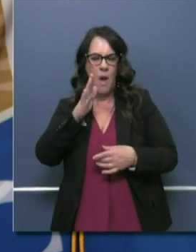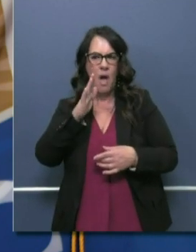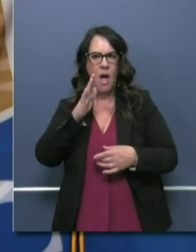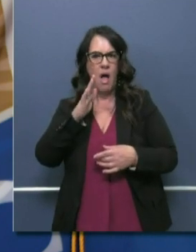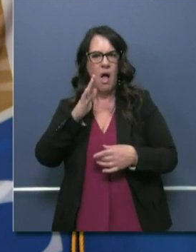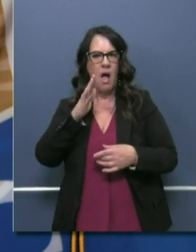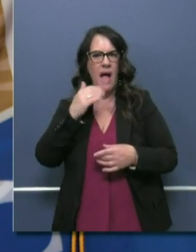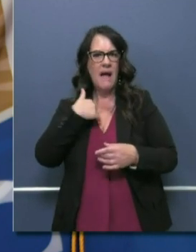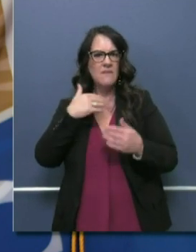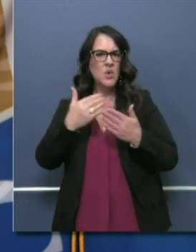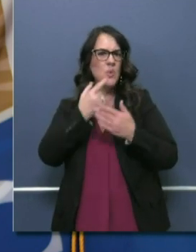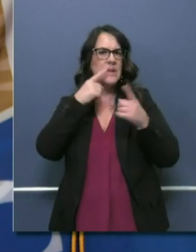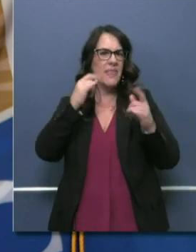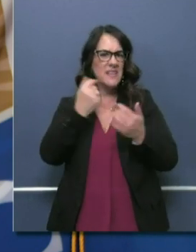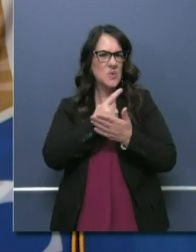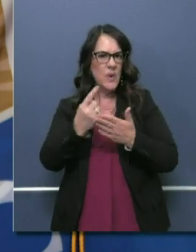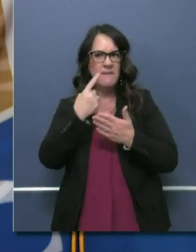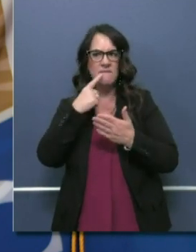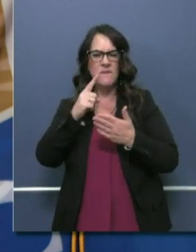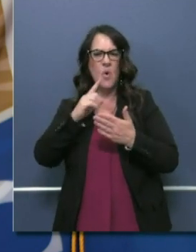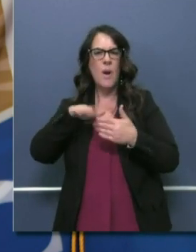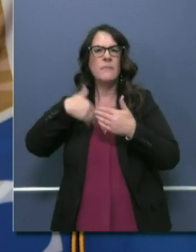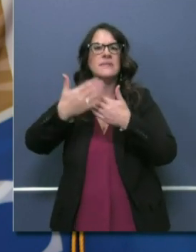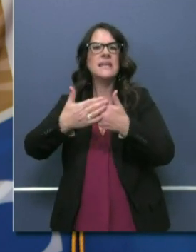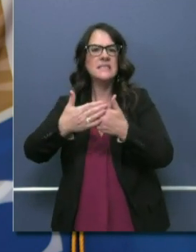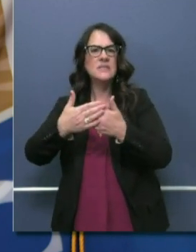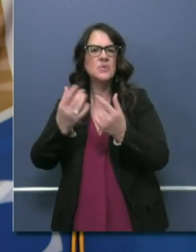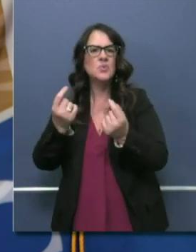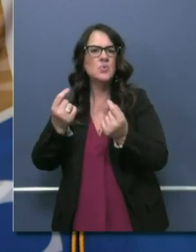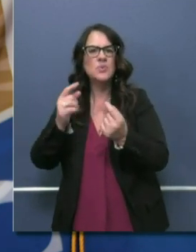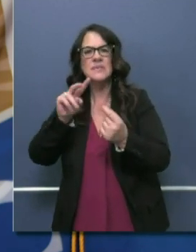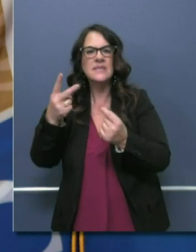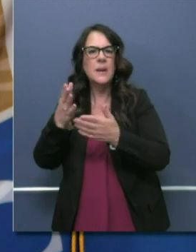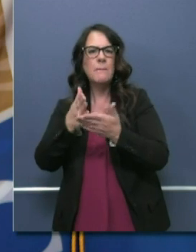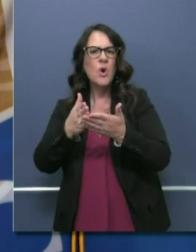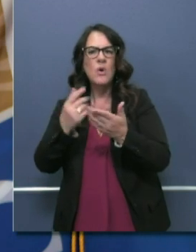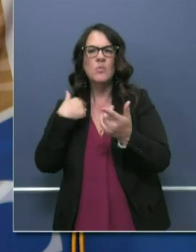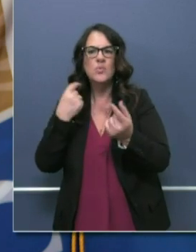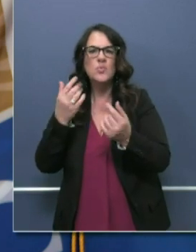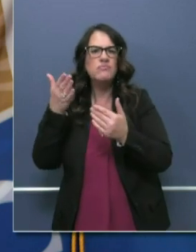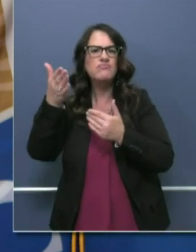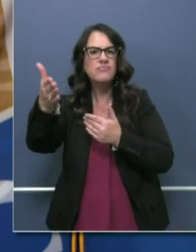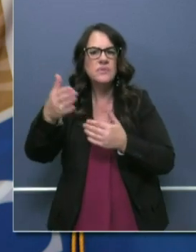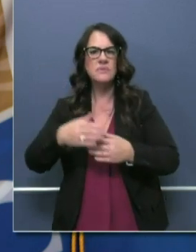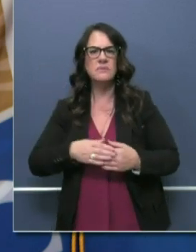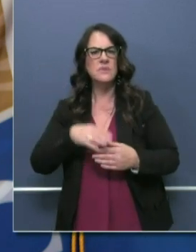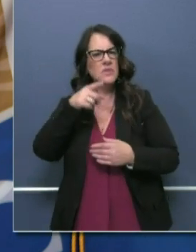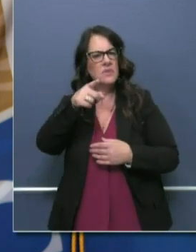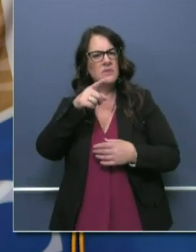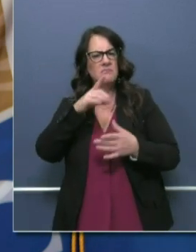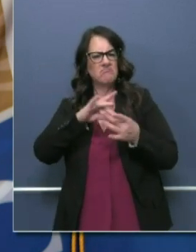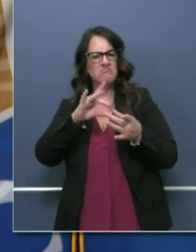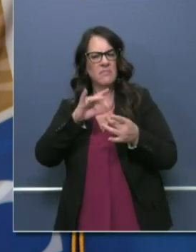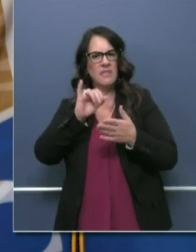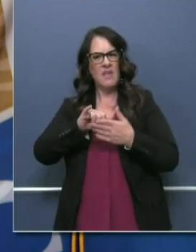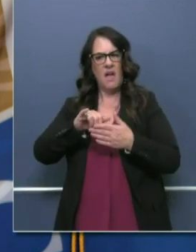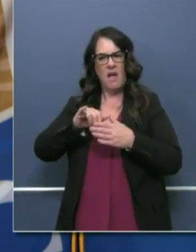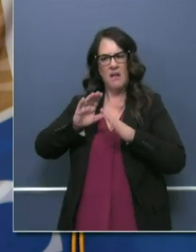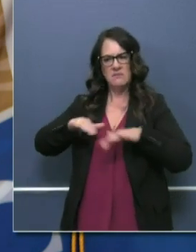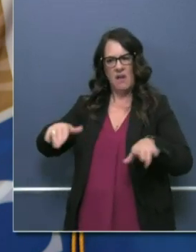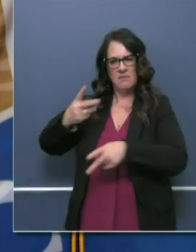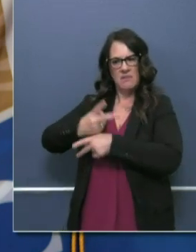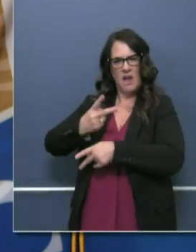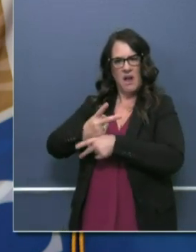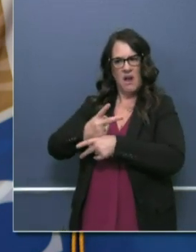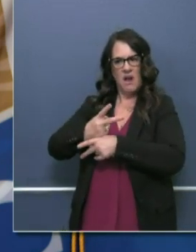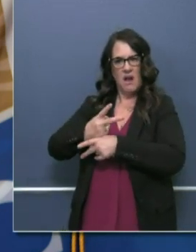Phase 2, you mentioned the economic importance of child care being part of that so people could